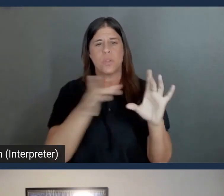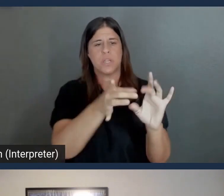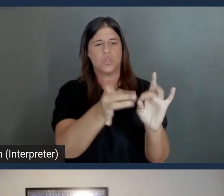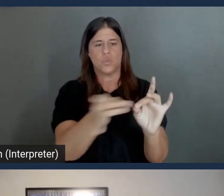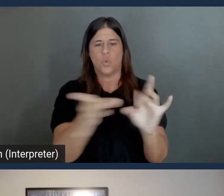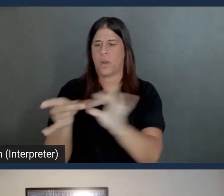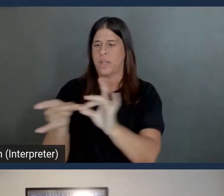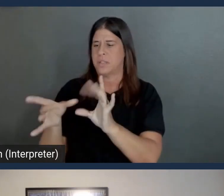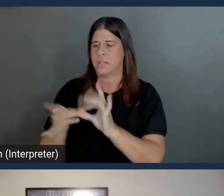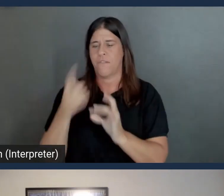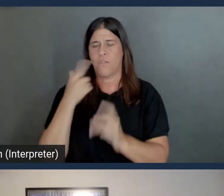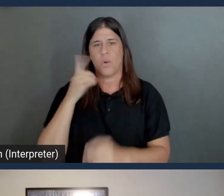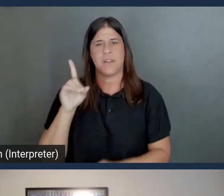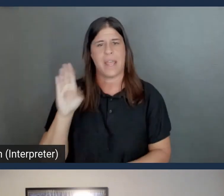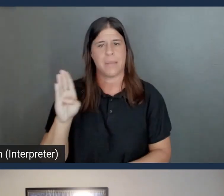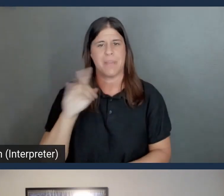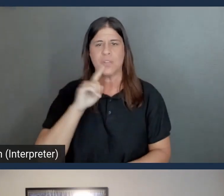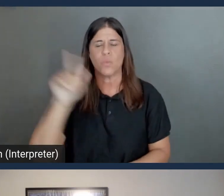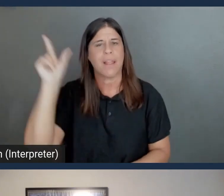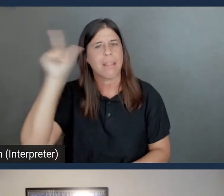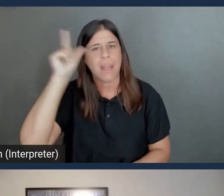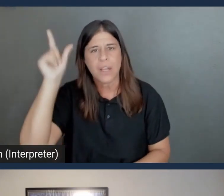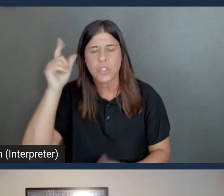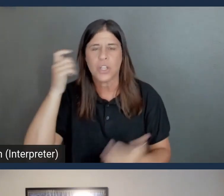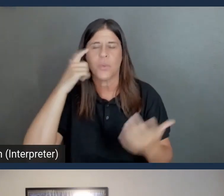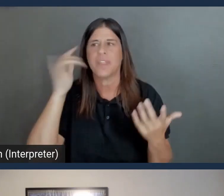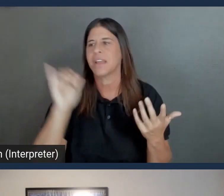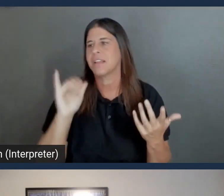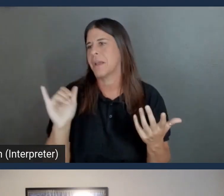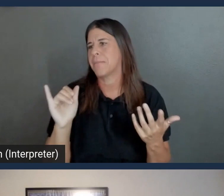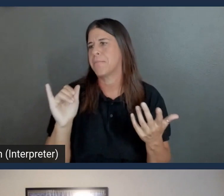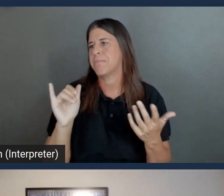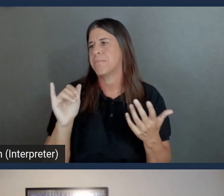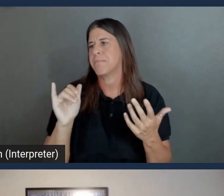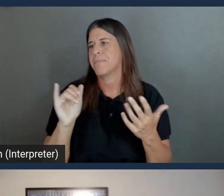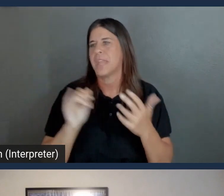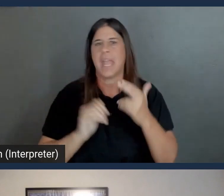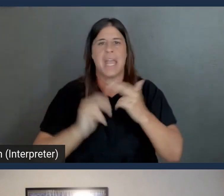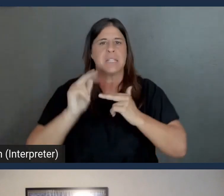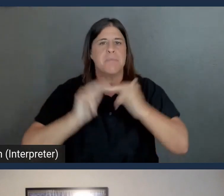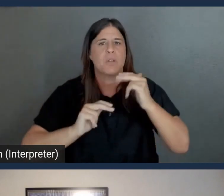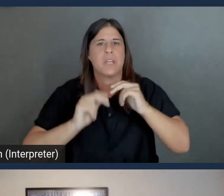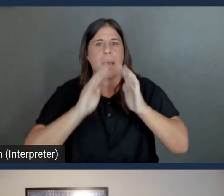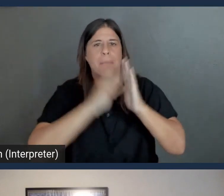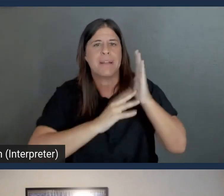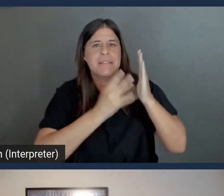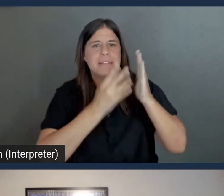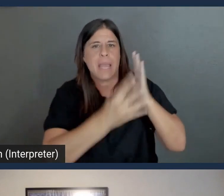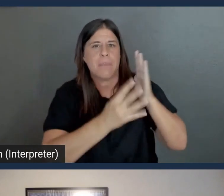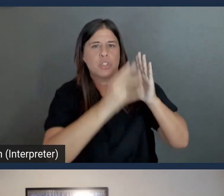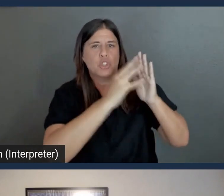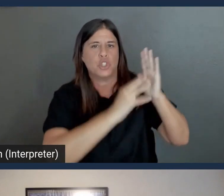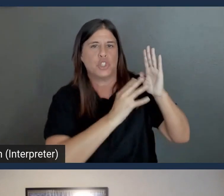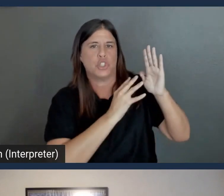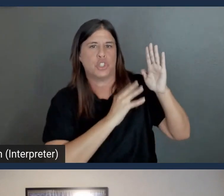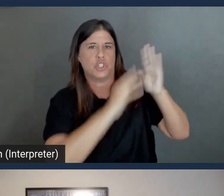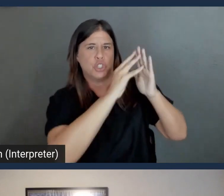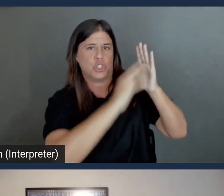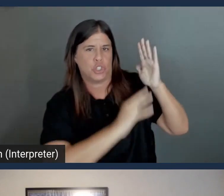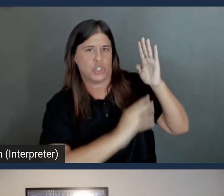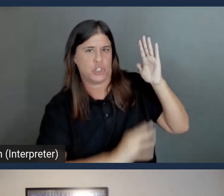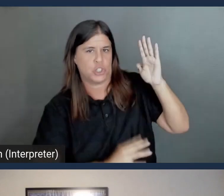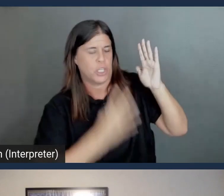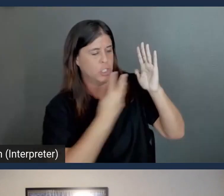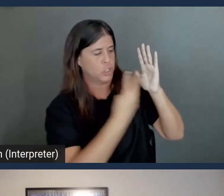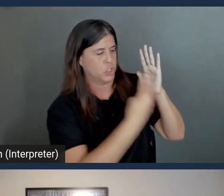database, it's logically, you can kind of think of it as it's building up a bigger and bigger table with every sort of join, where you're joining, a table to itself,